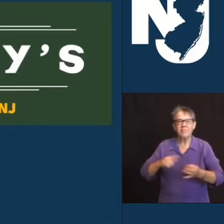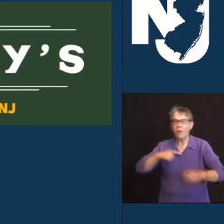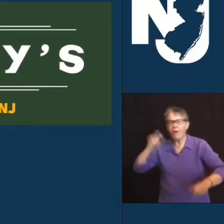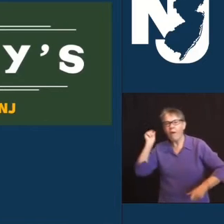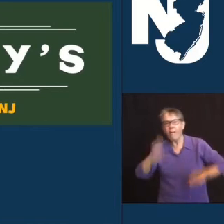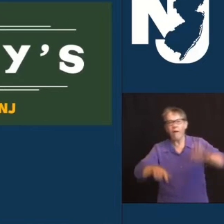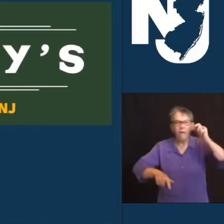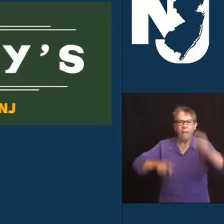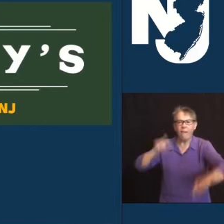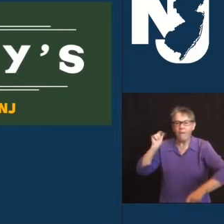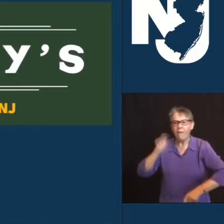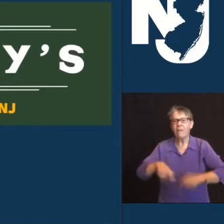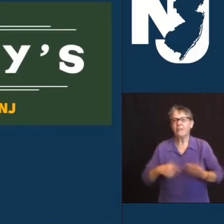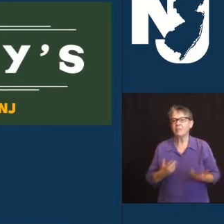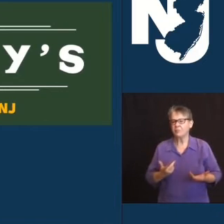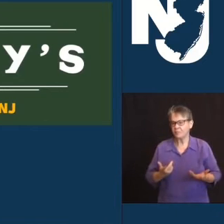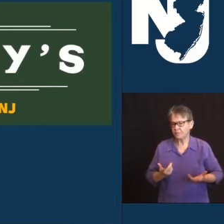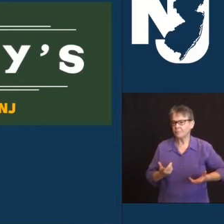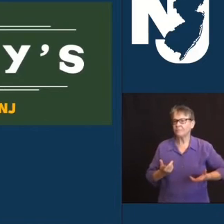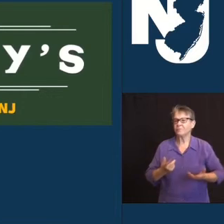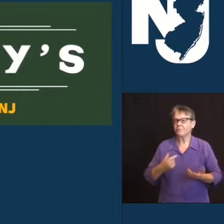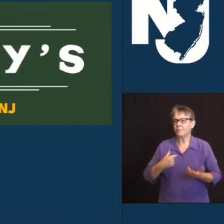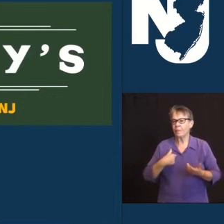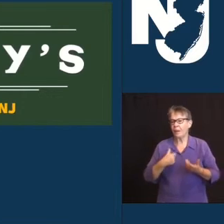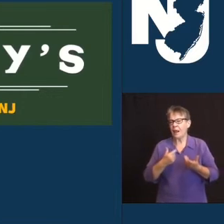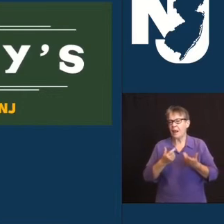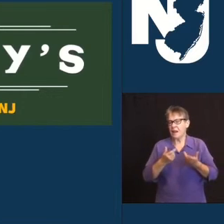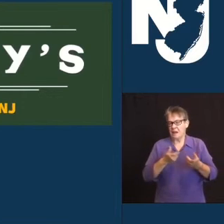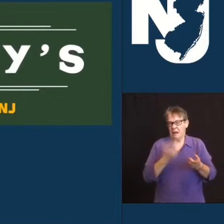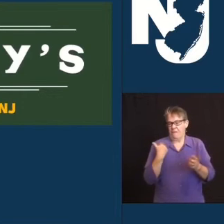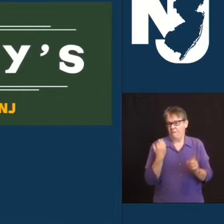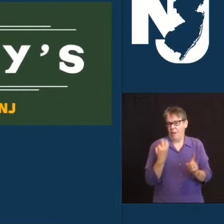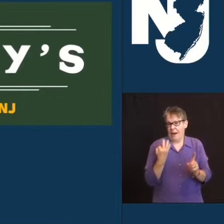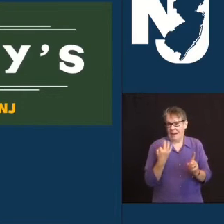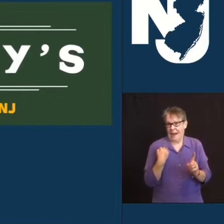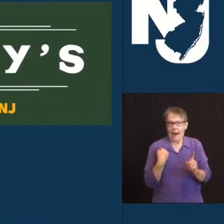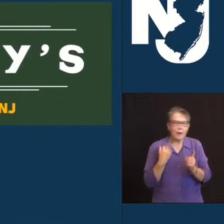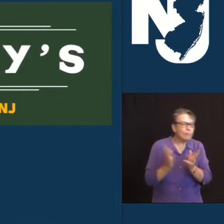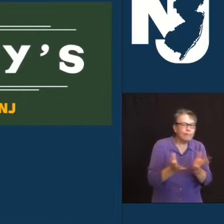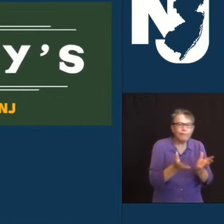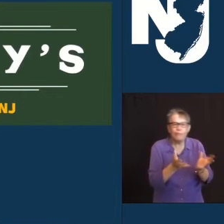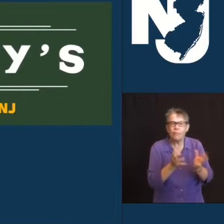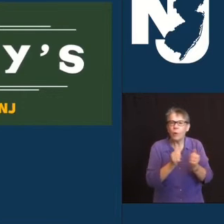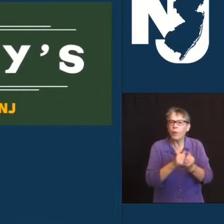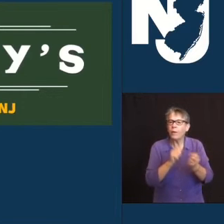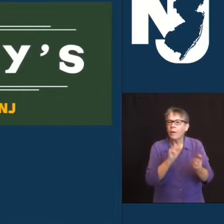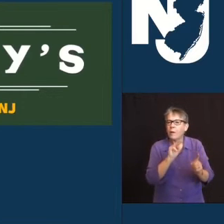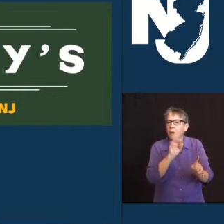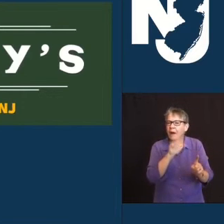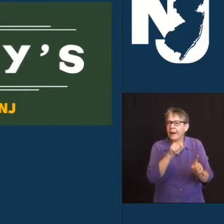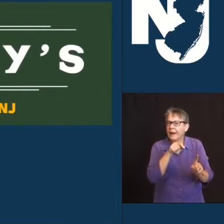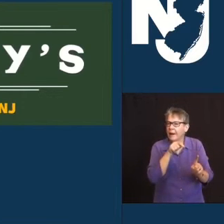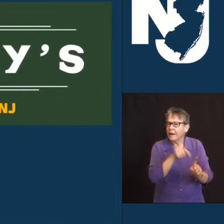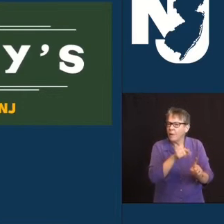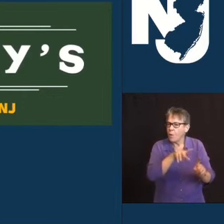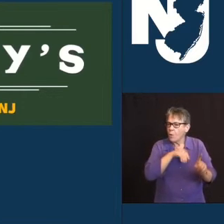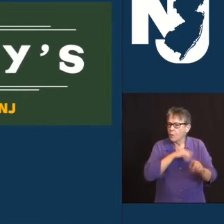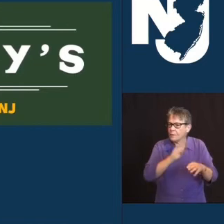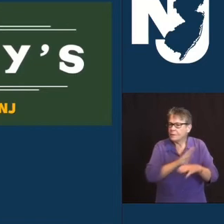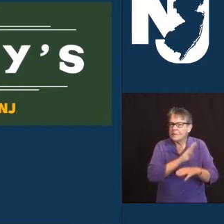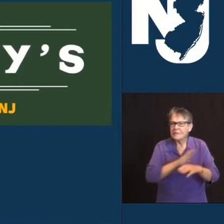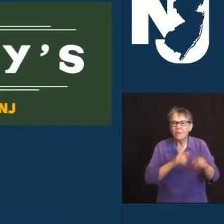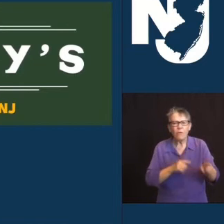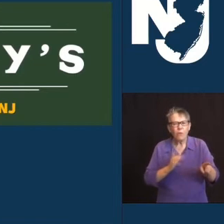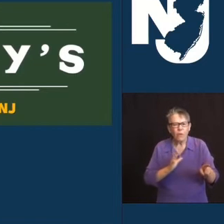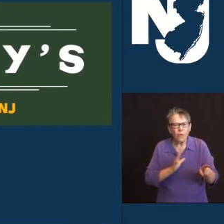Monica and to thank her and Mark for all they're doing. They exemplify the spirit of our small businesses, and I'm really happy they found a partner